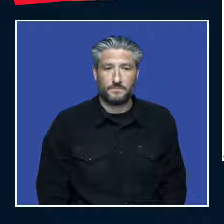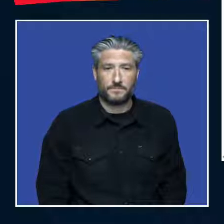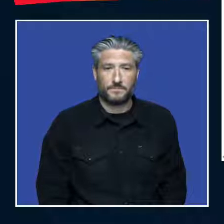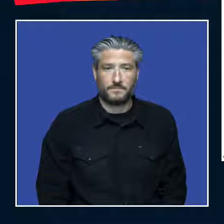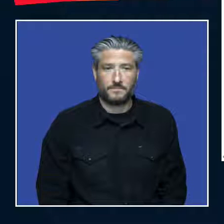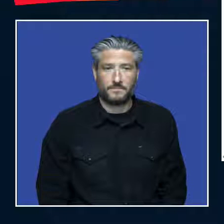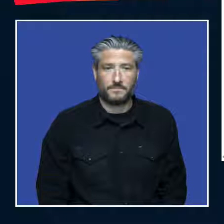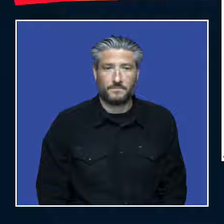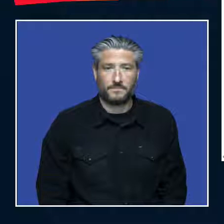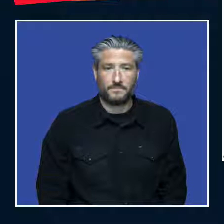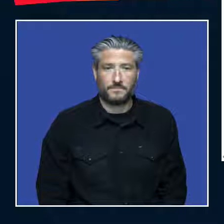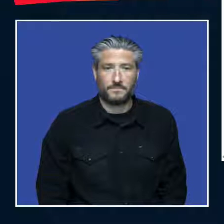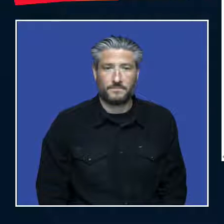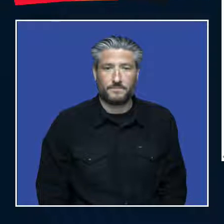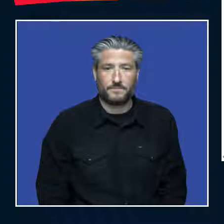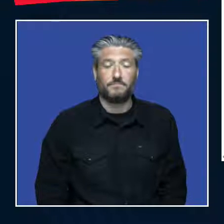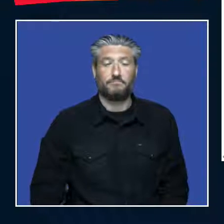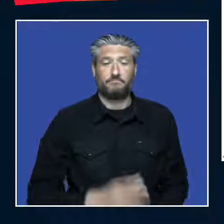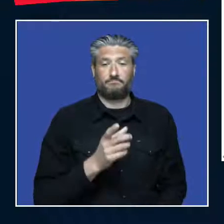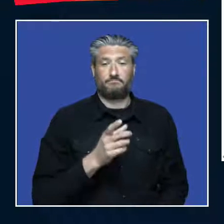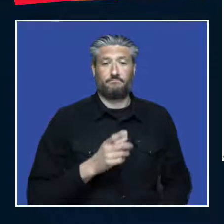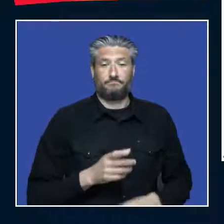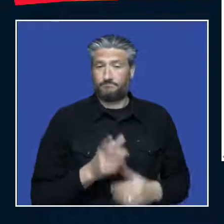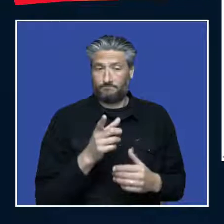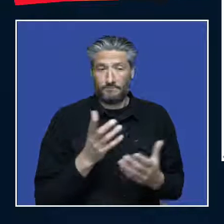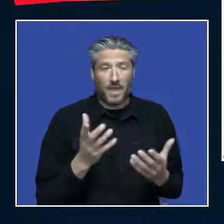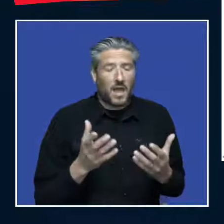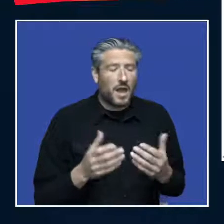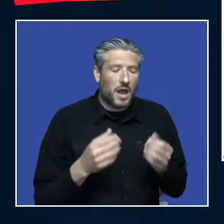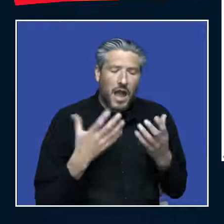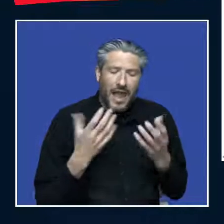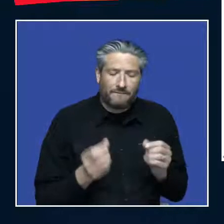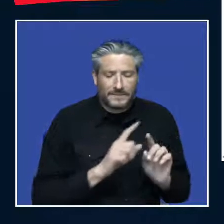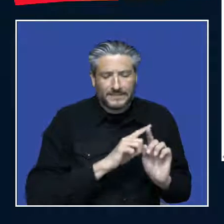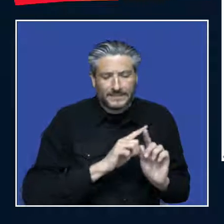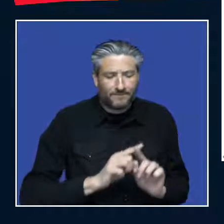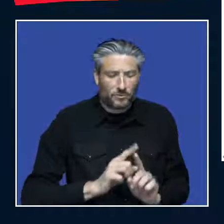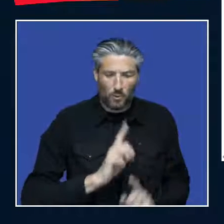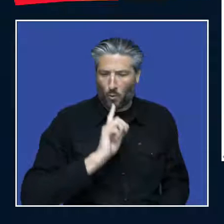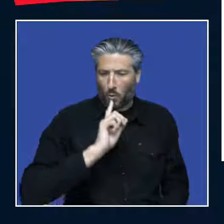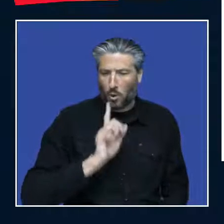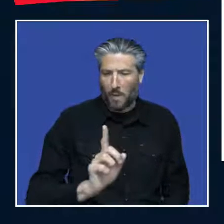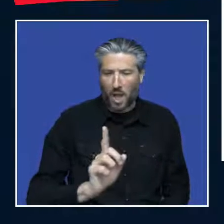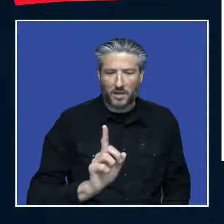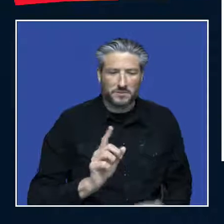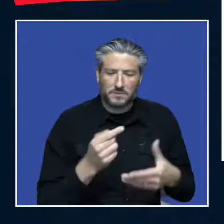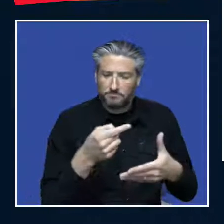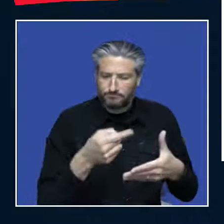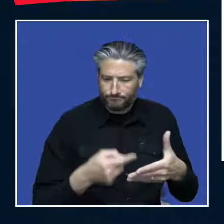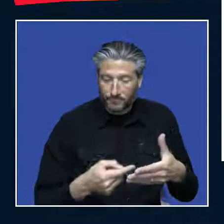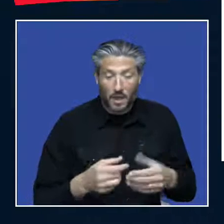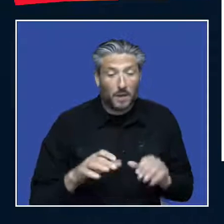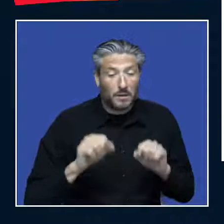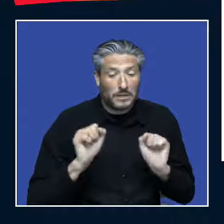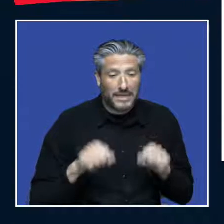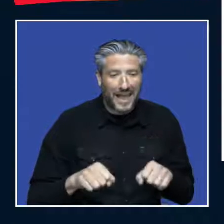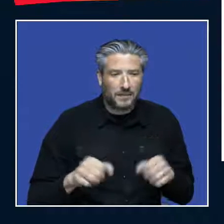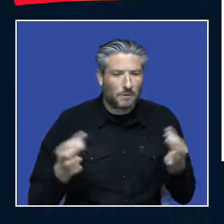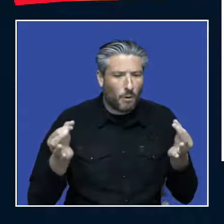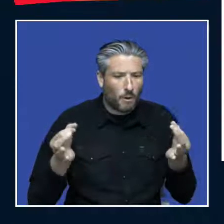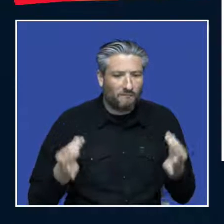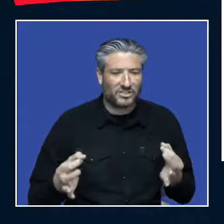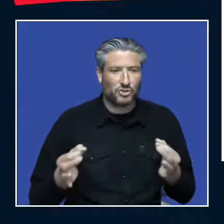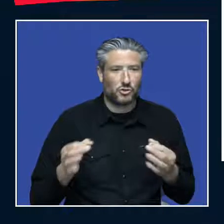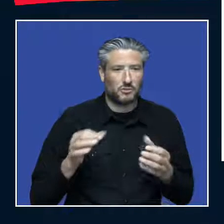it. So there are other comments as well. So if I want to use an official image, I can also do docker pull. And